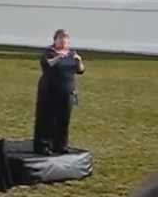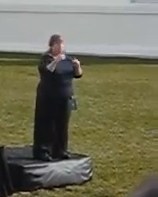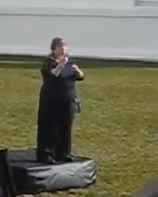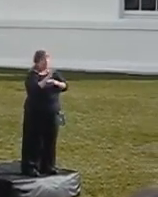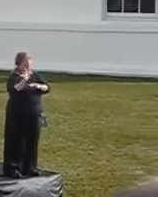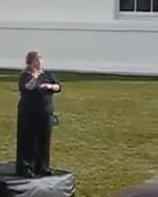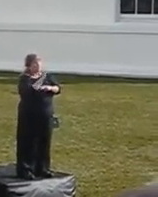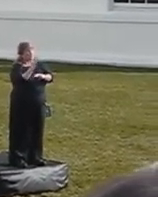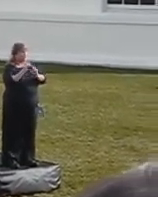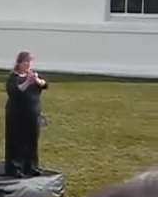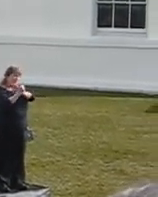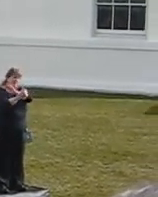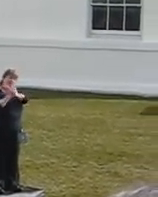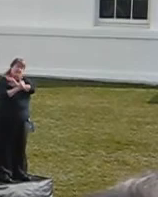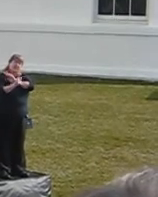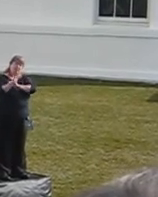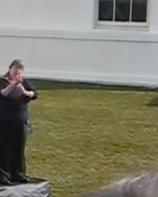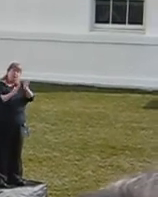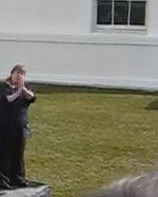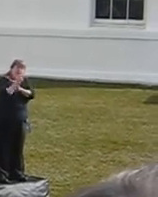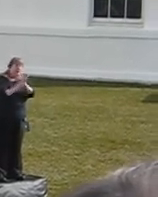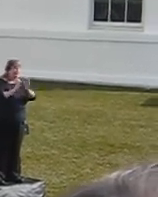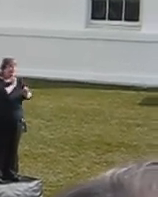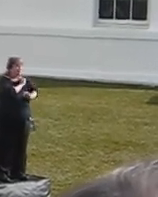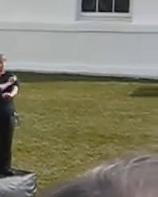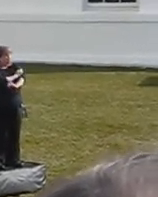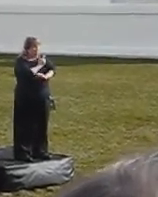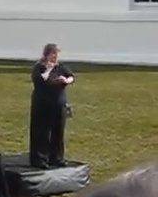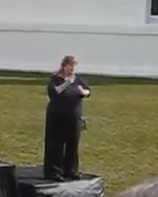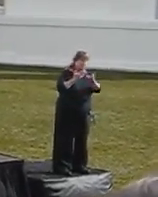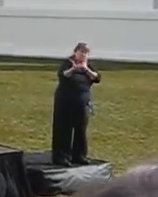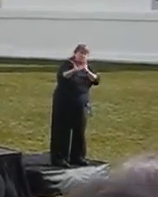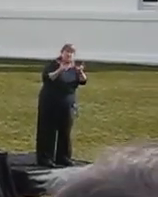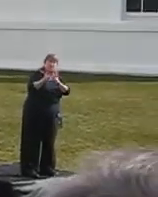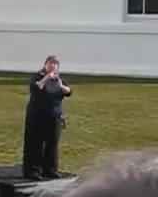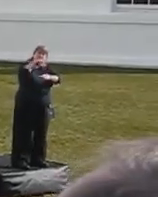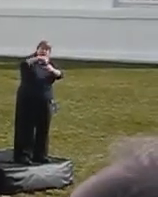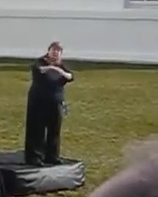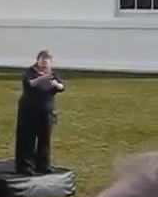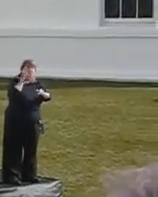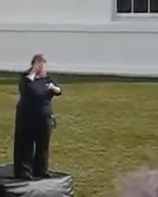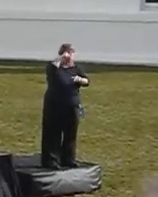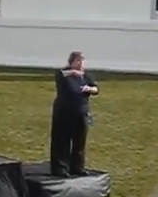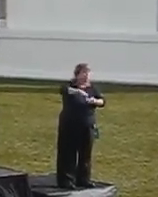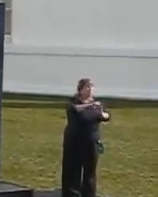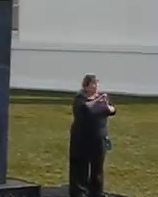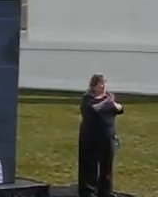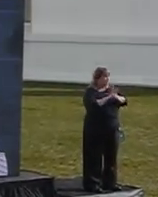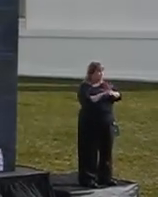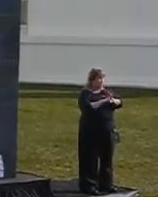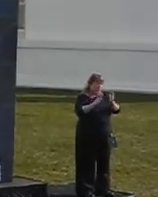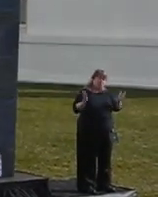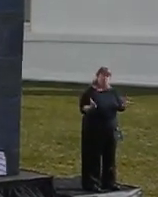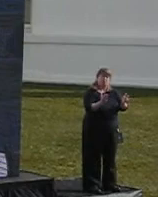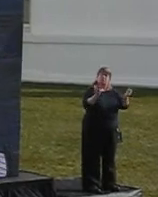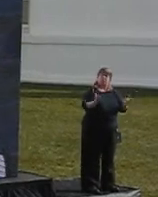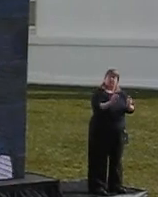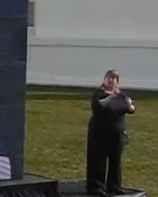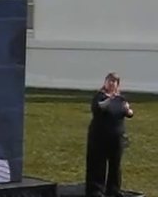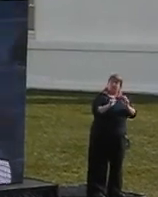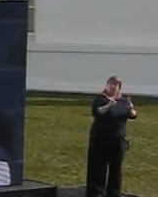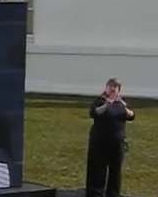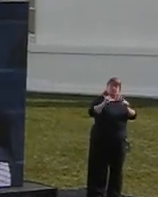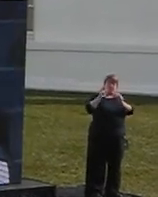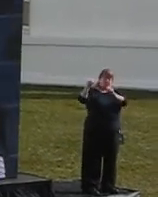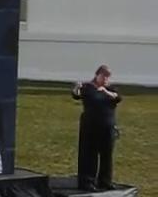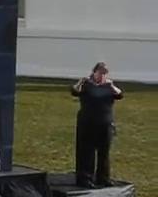use your God-given talents and your energy to fully engage in the future of this Commonwealth. I urge Virginians who came here